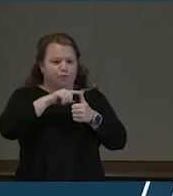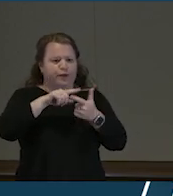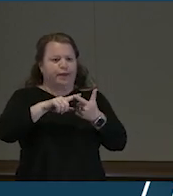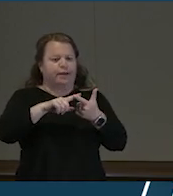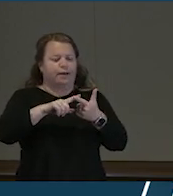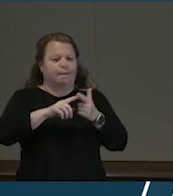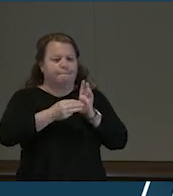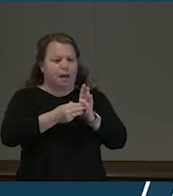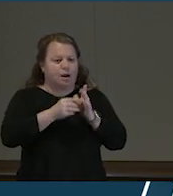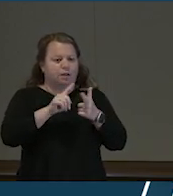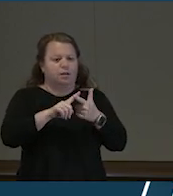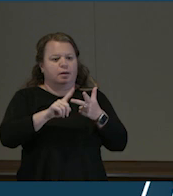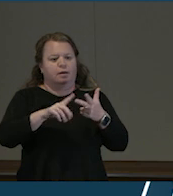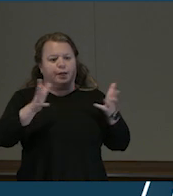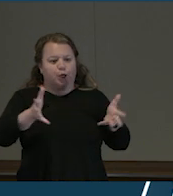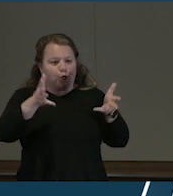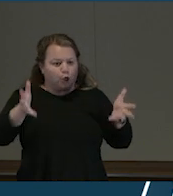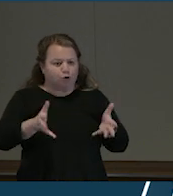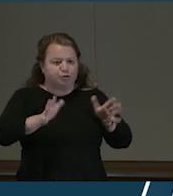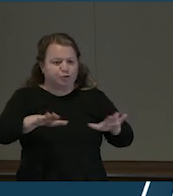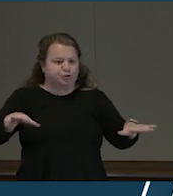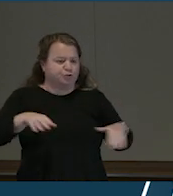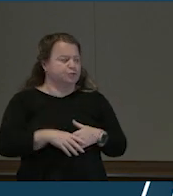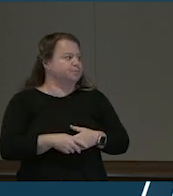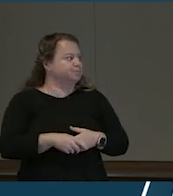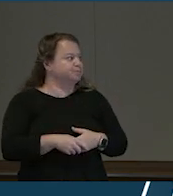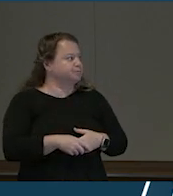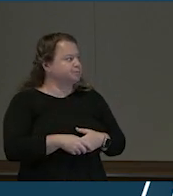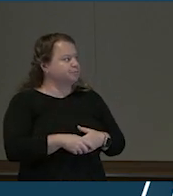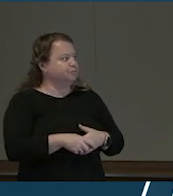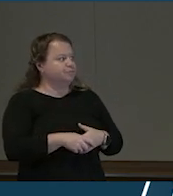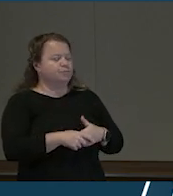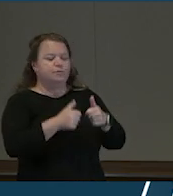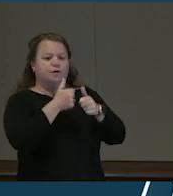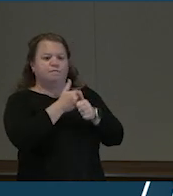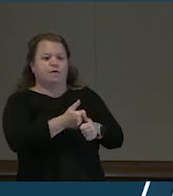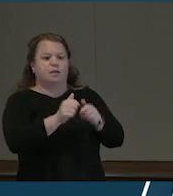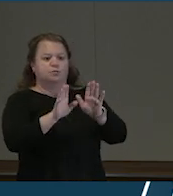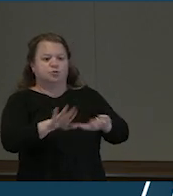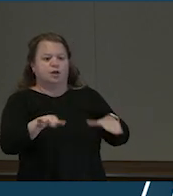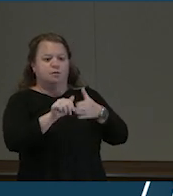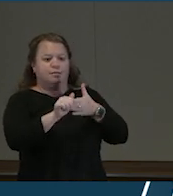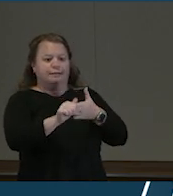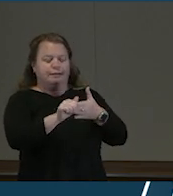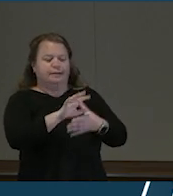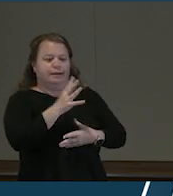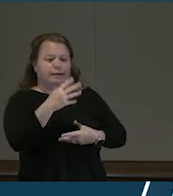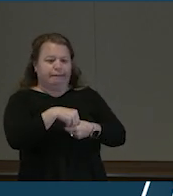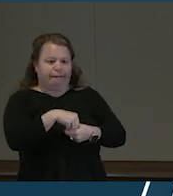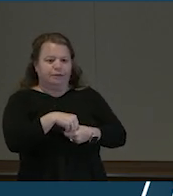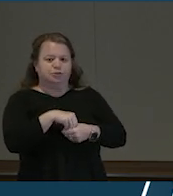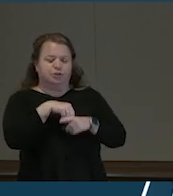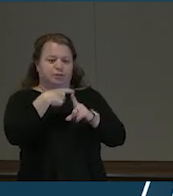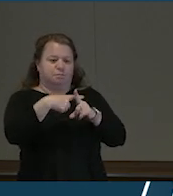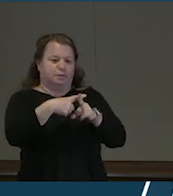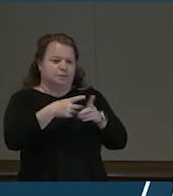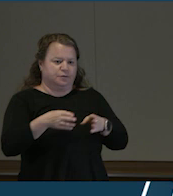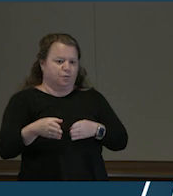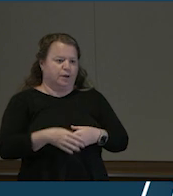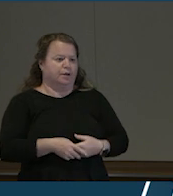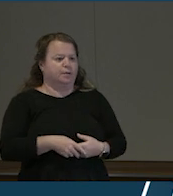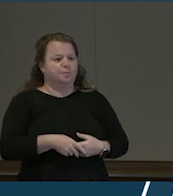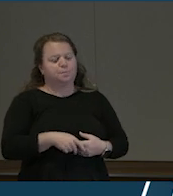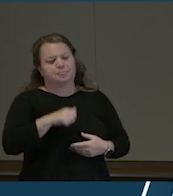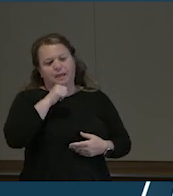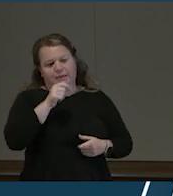encouraging them. In our observation, we're following the child's lead and engaging with them in a positive way. We're